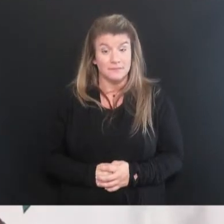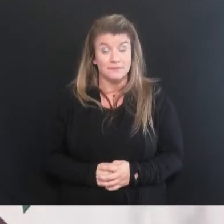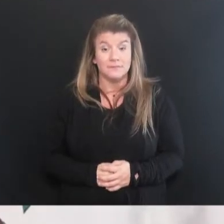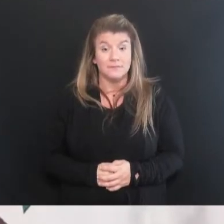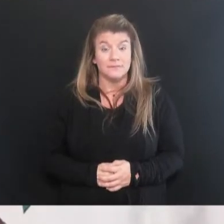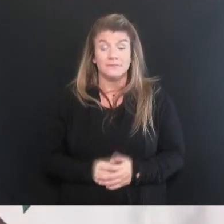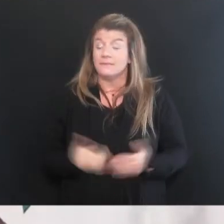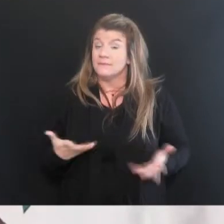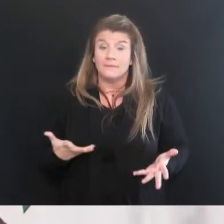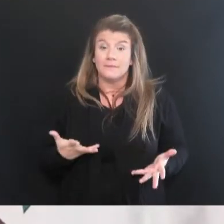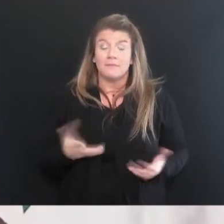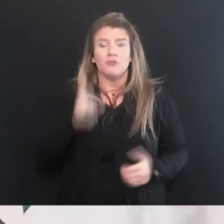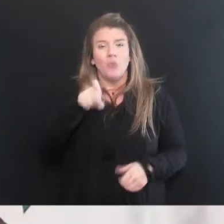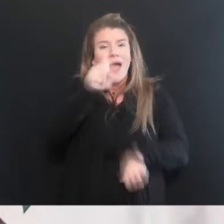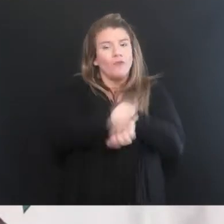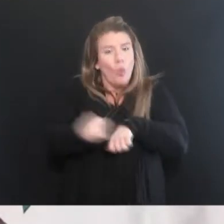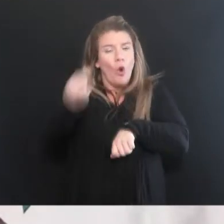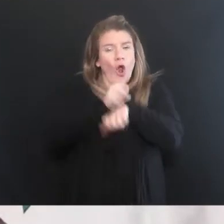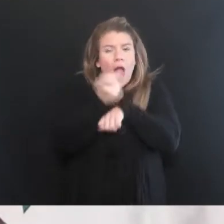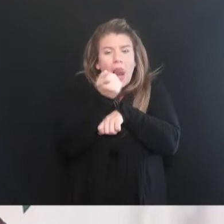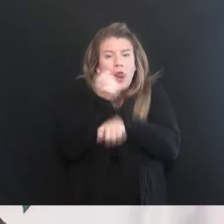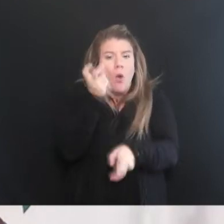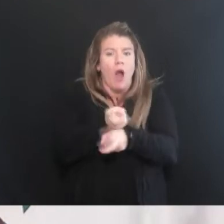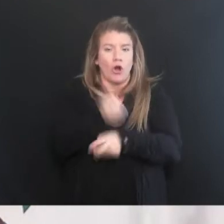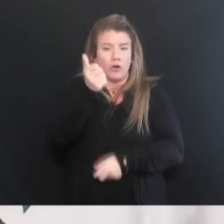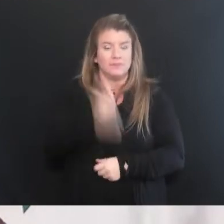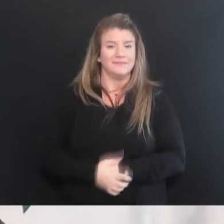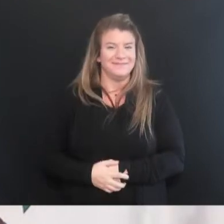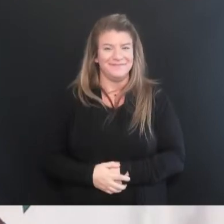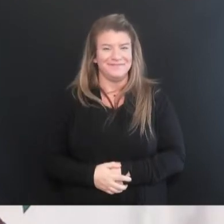But you just got to work a little harder.